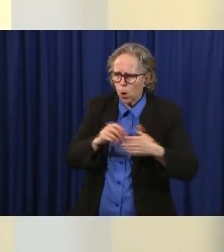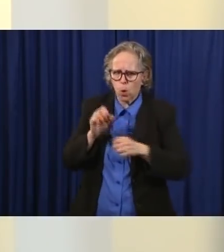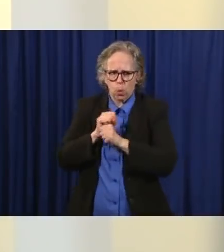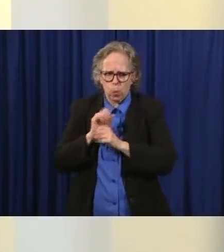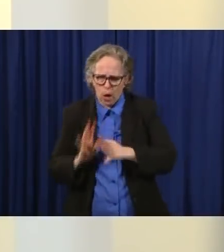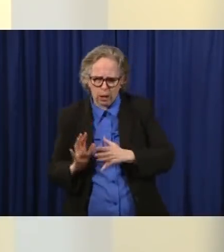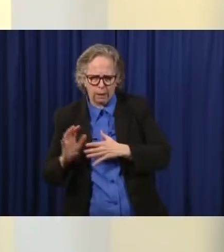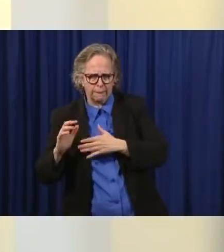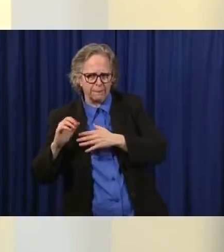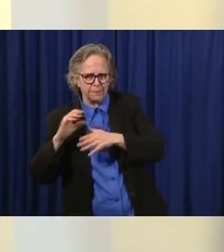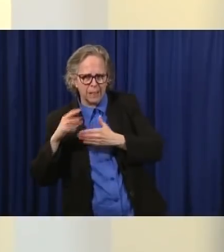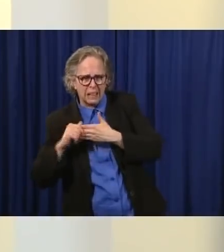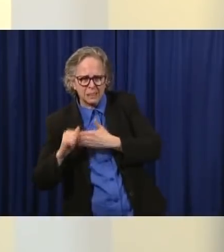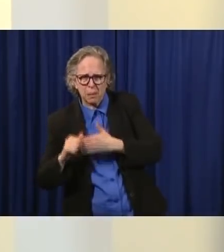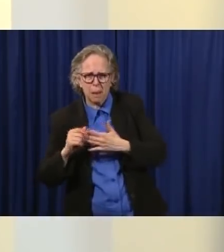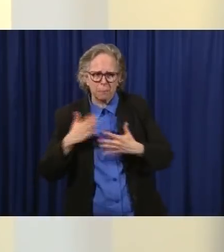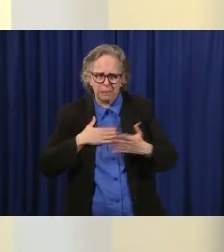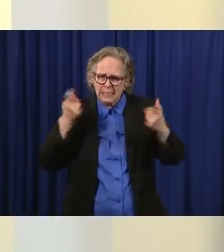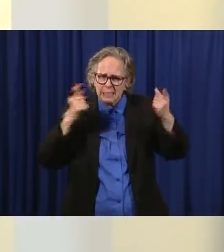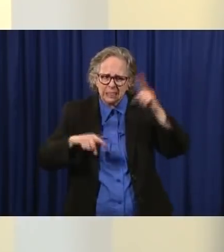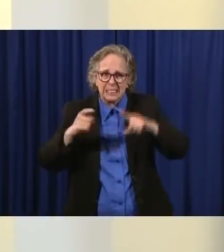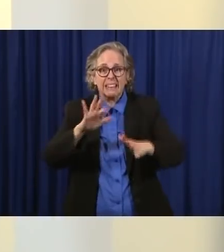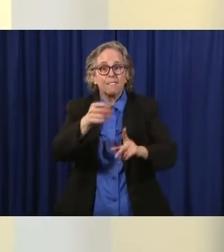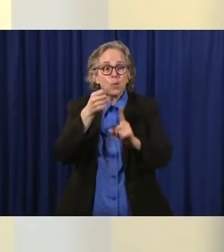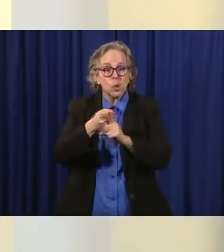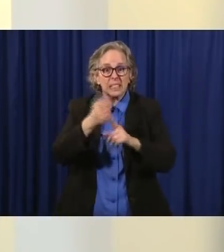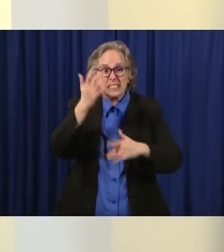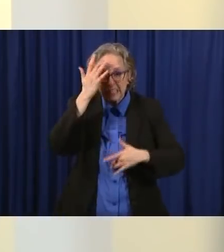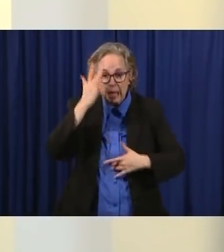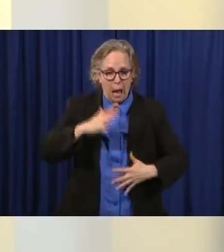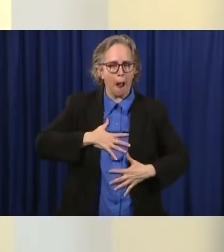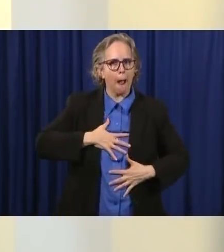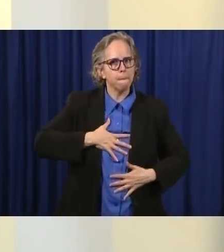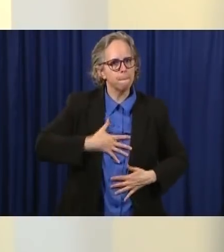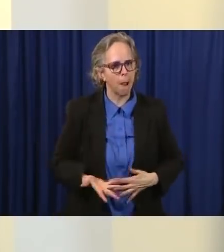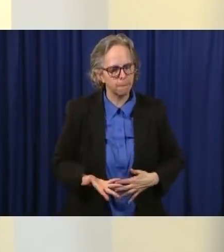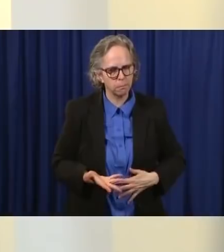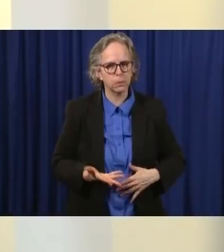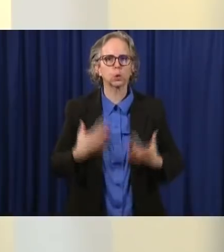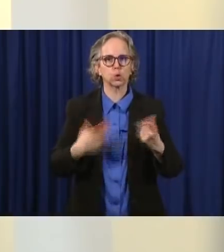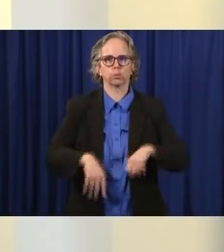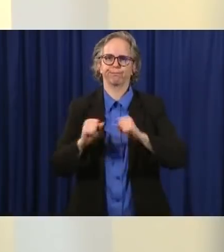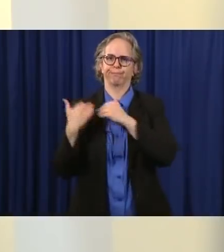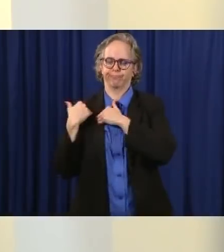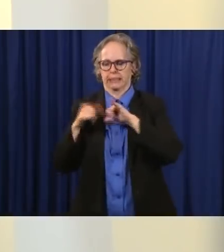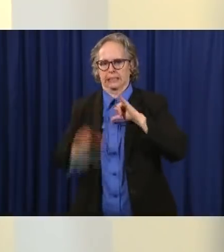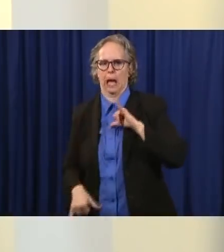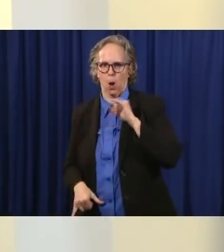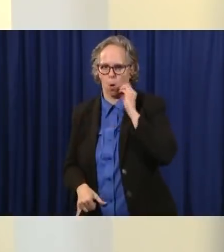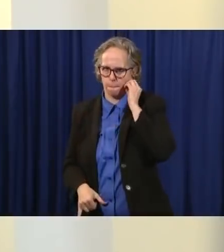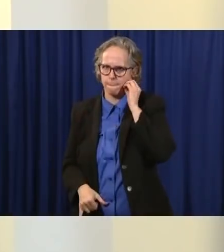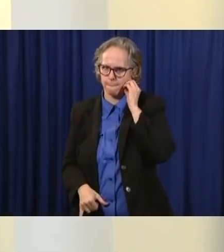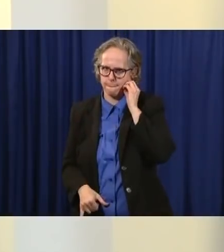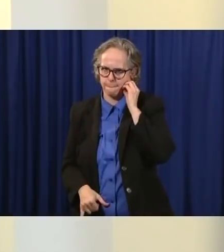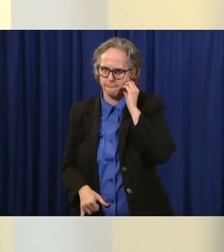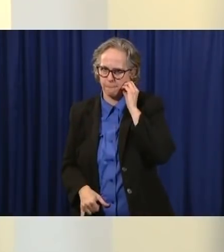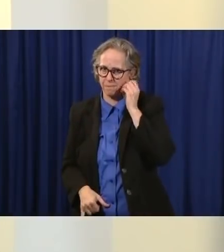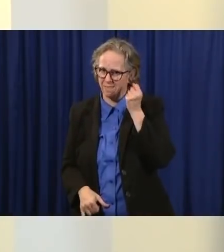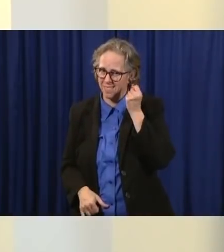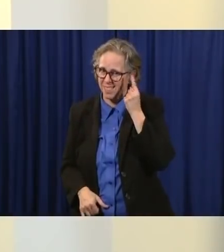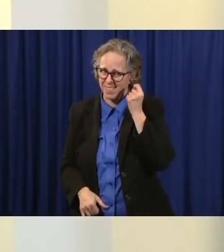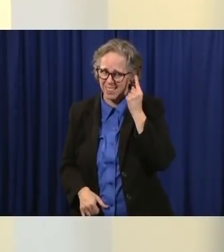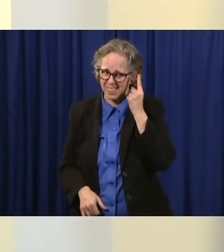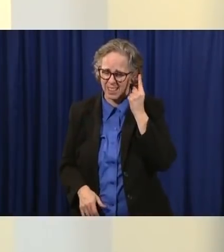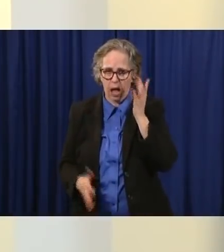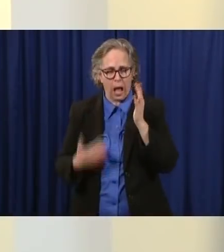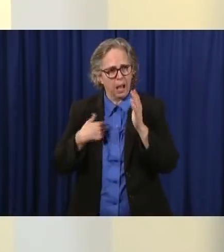help with that. I think we want to, once again, I say it over and over, this will help us so much. It's these extra barriers. It's